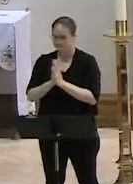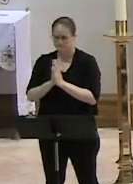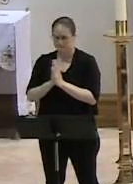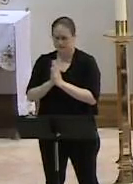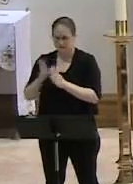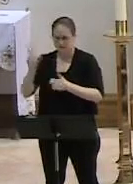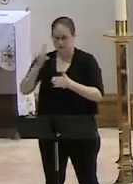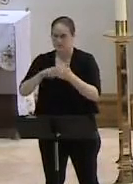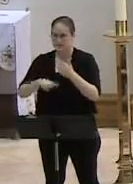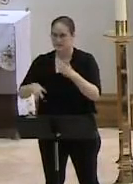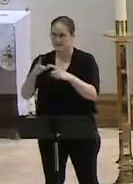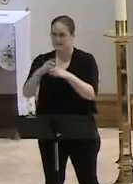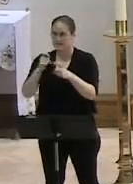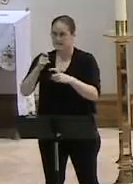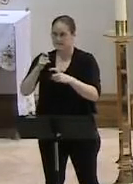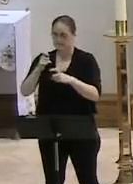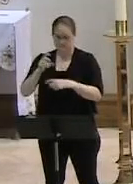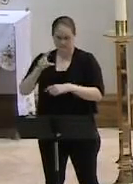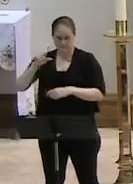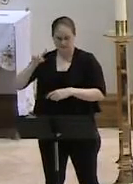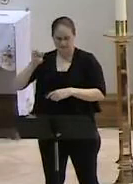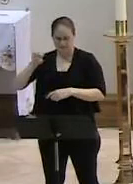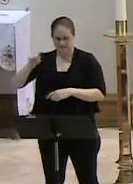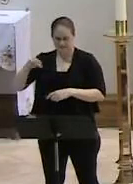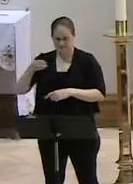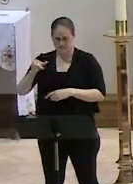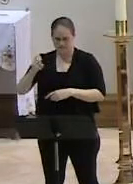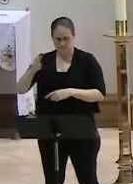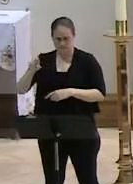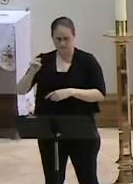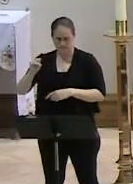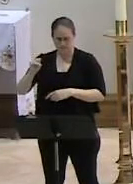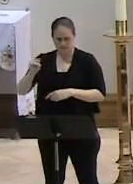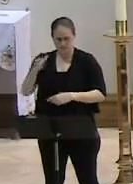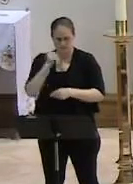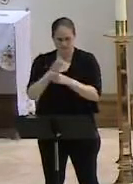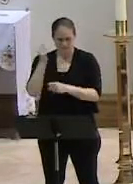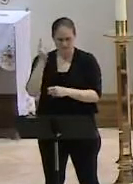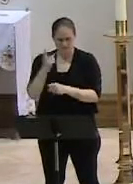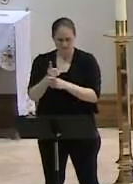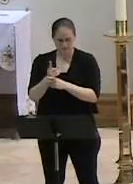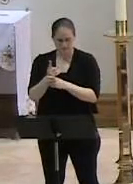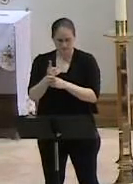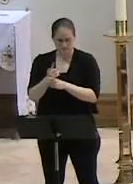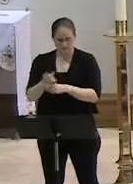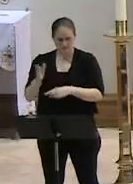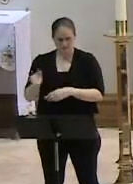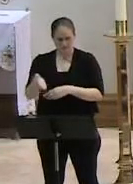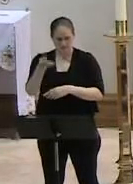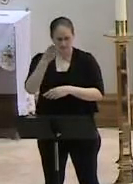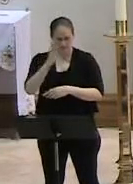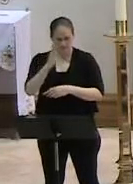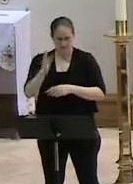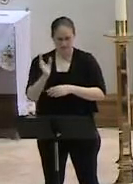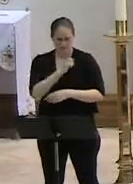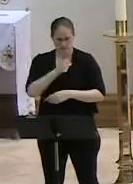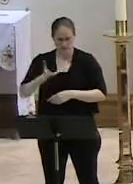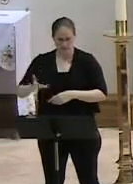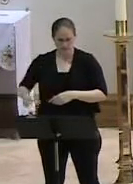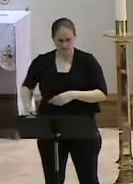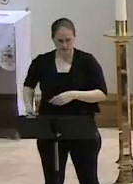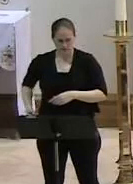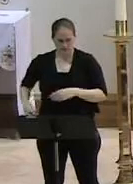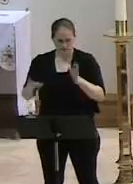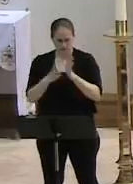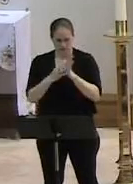A reading from the letter to the Hebrews. Christ did not enter into a sanctuary made by hands, a copy of